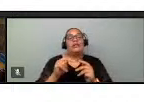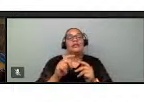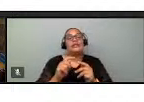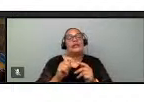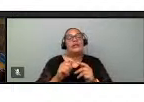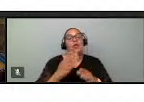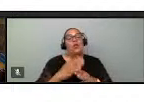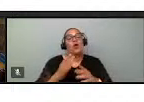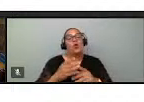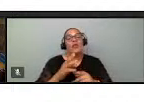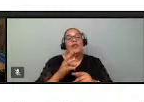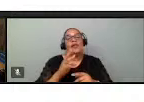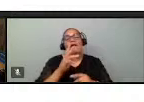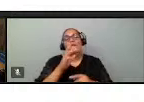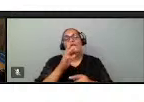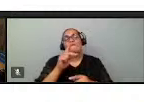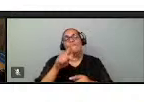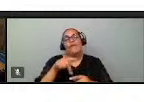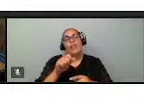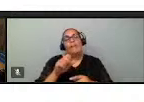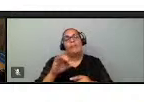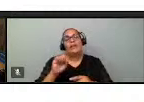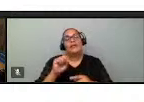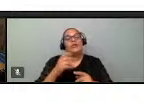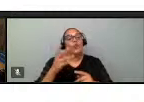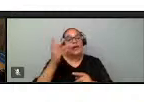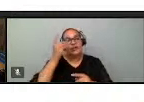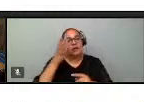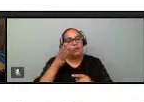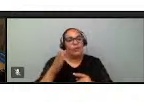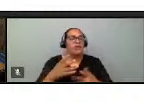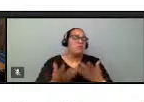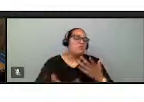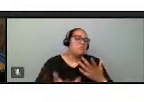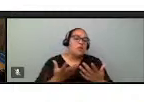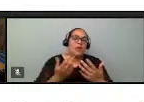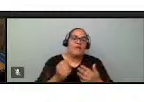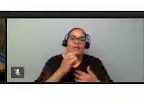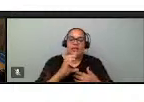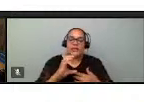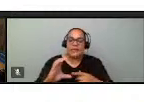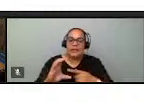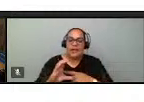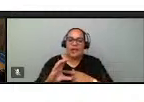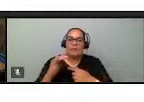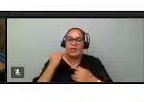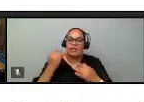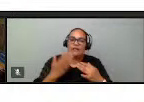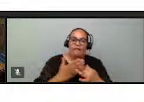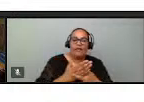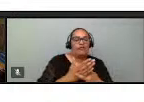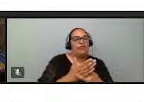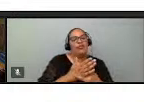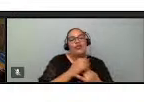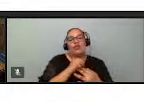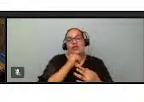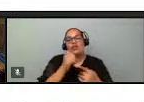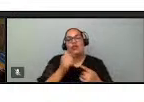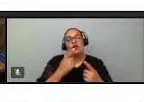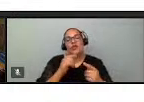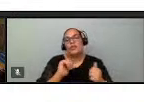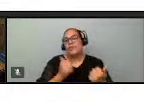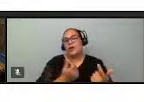with the Philippines in Durban for example and Poss possibly the Eastern Cape intervention not going as